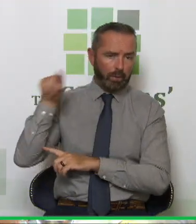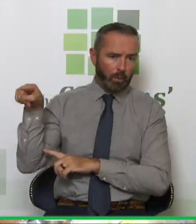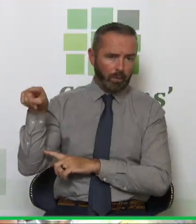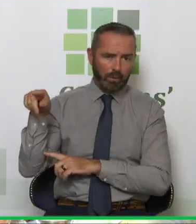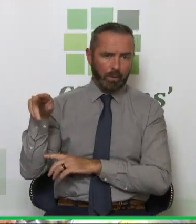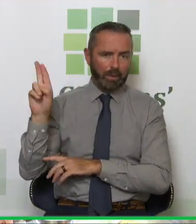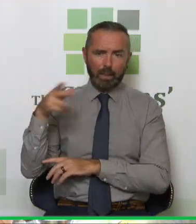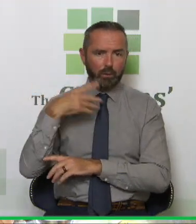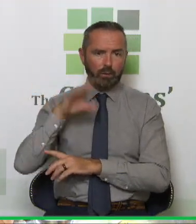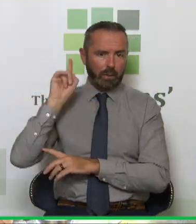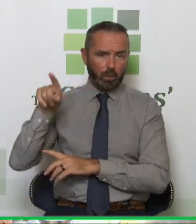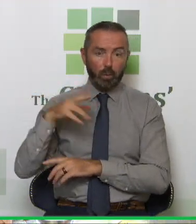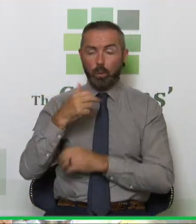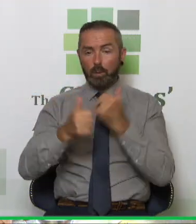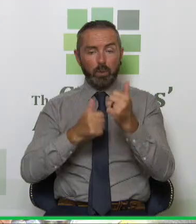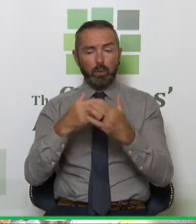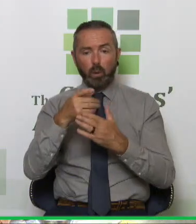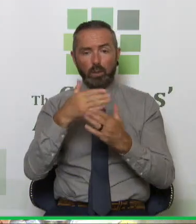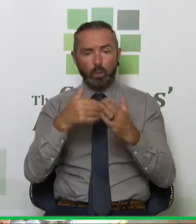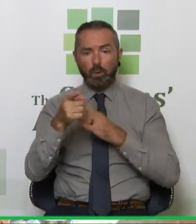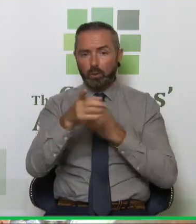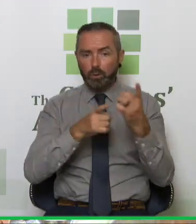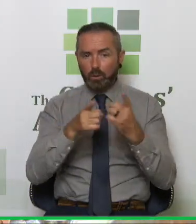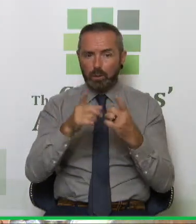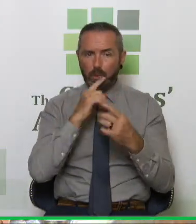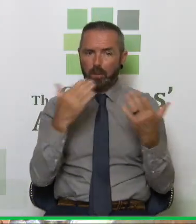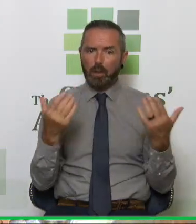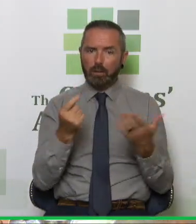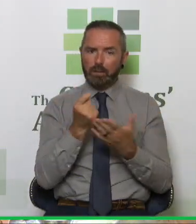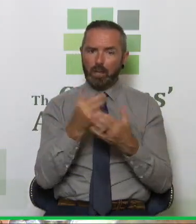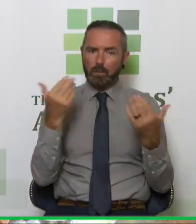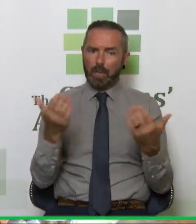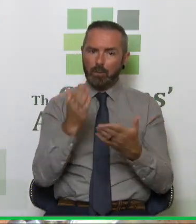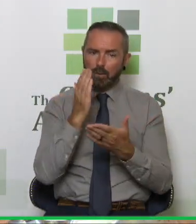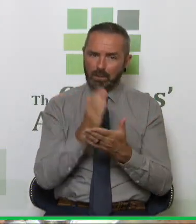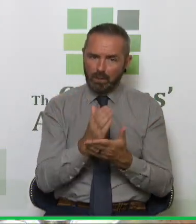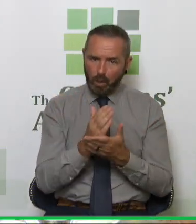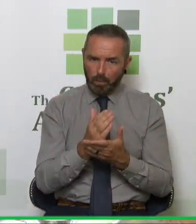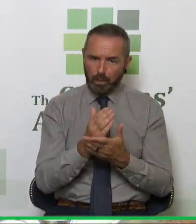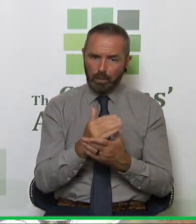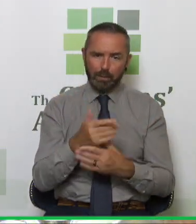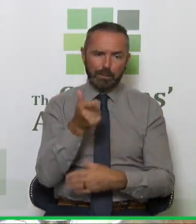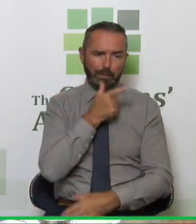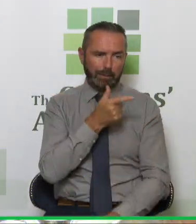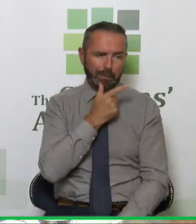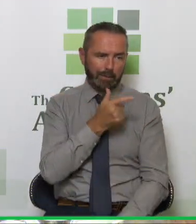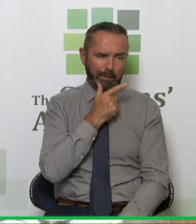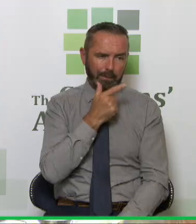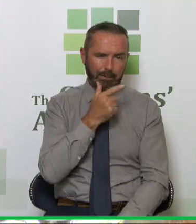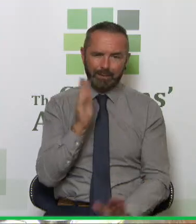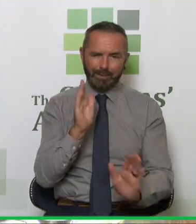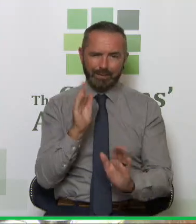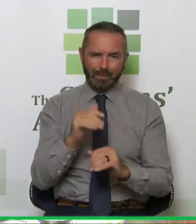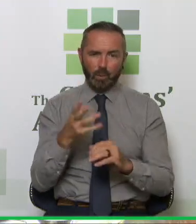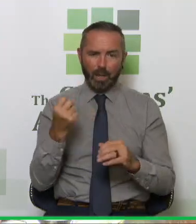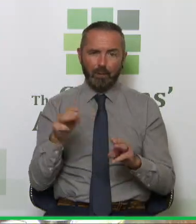wonderful. We appreciate what you're doing here. It's great to have you on the panel, but it's time to actually stop lip service and tell us things are working. We've had people here talk to us